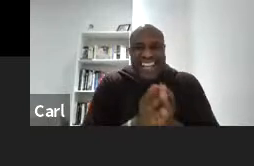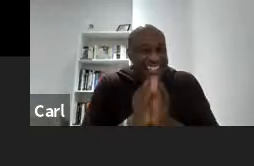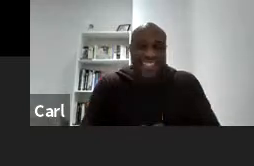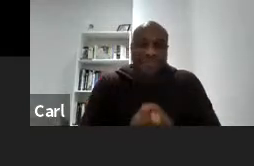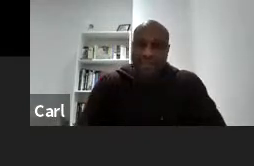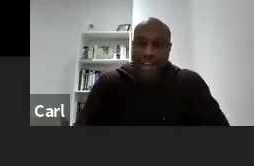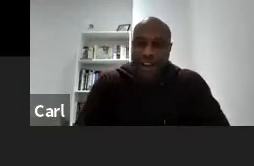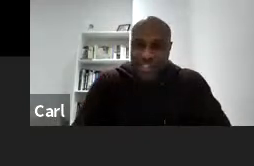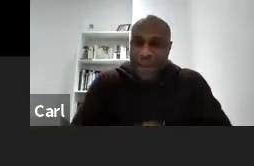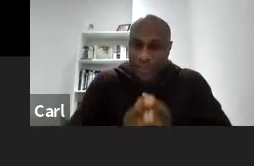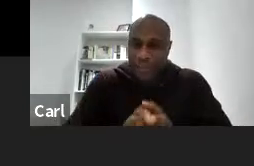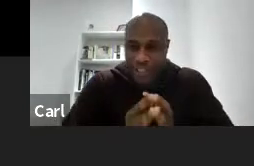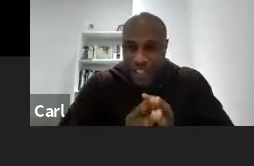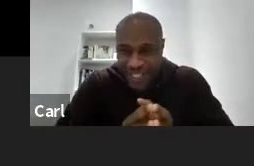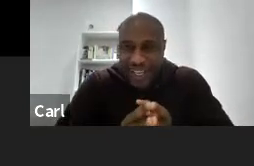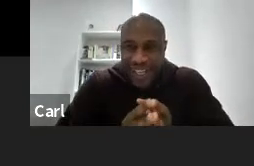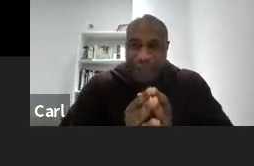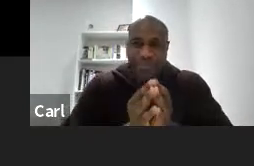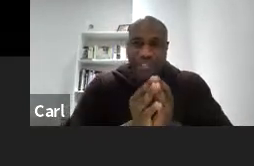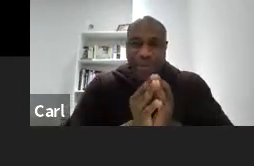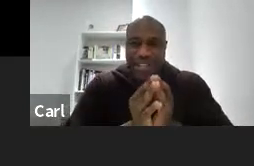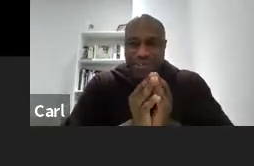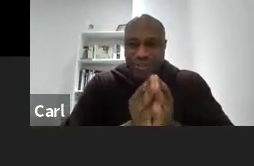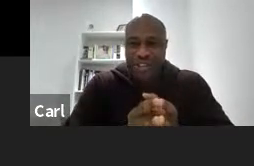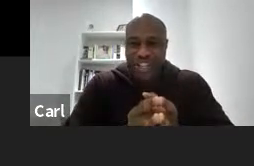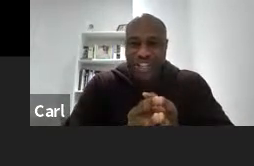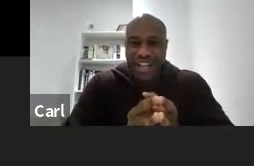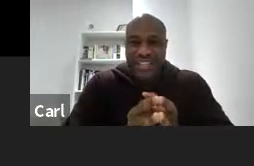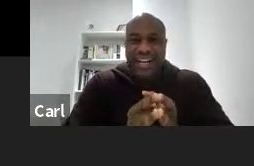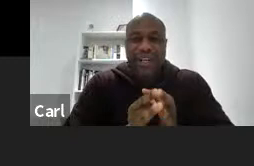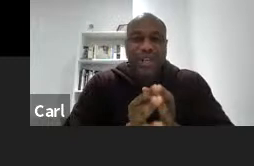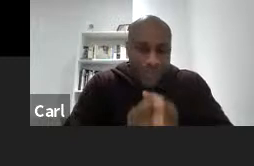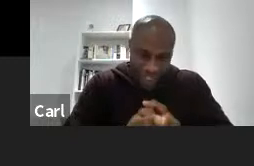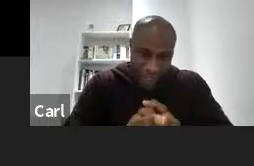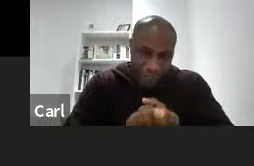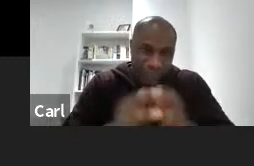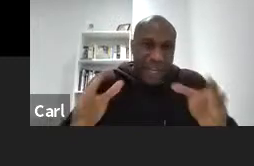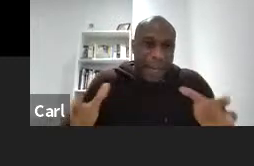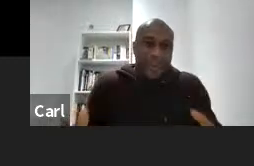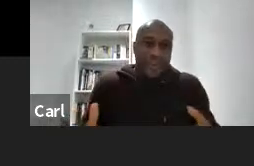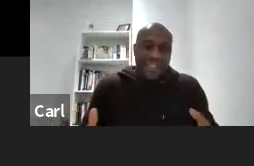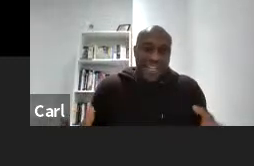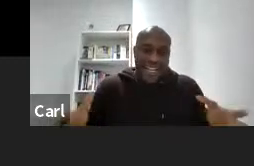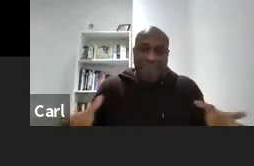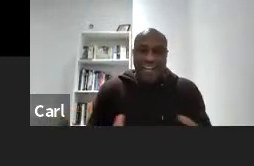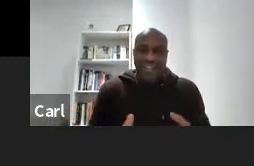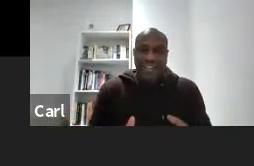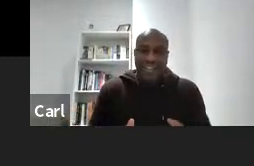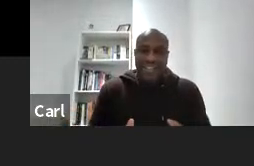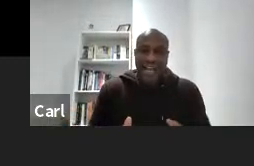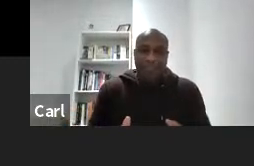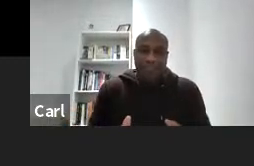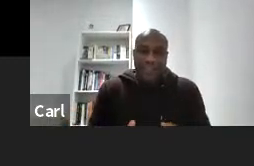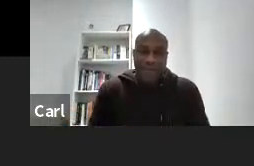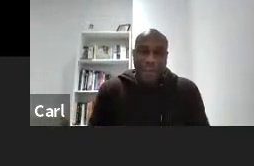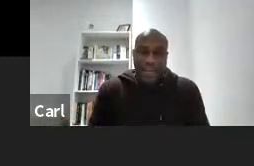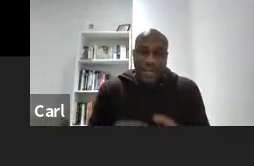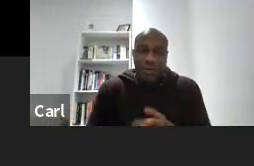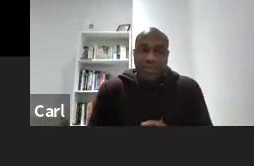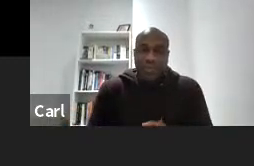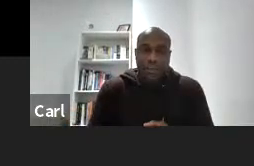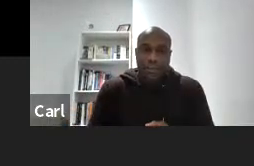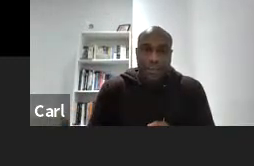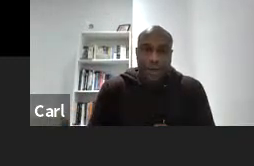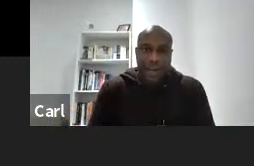going to hideously mispronounce, and I apologize. So it's Hiroshi Yakauchi. But he recognized that they were